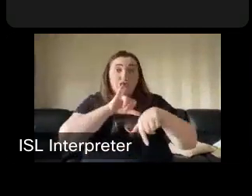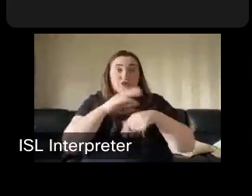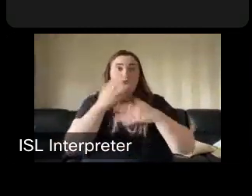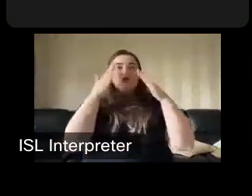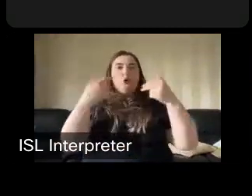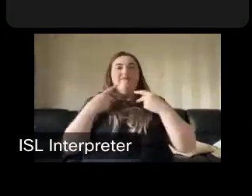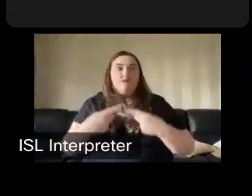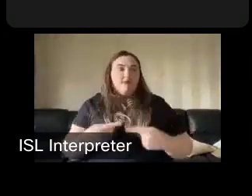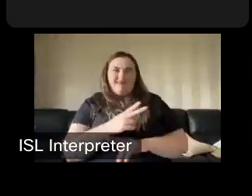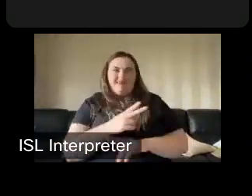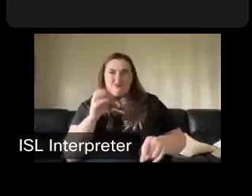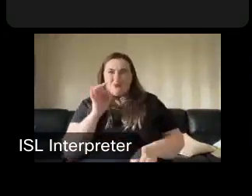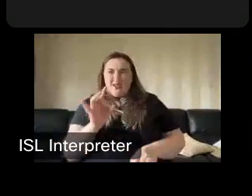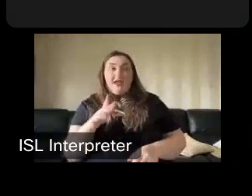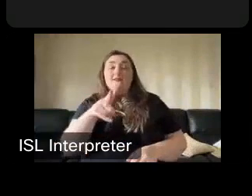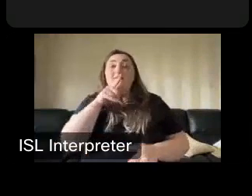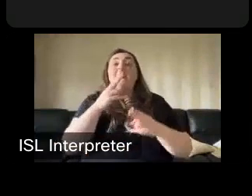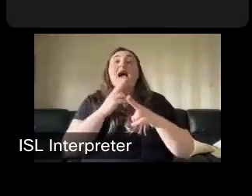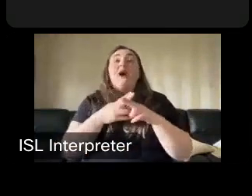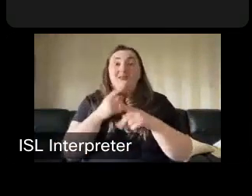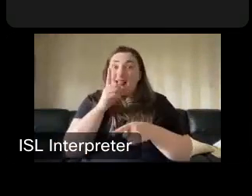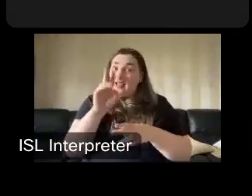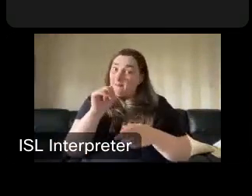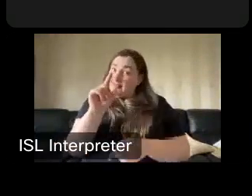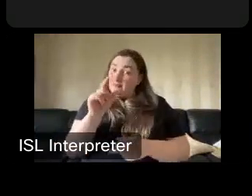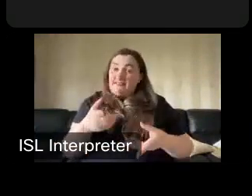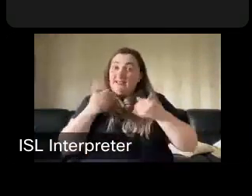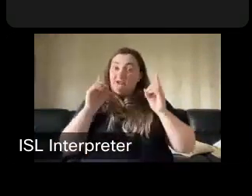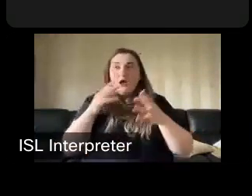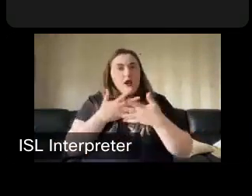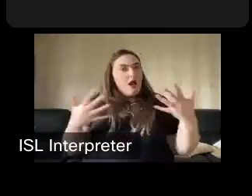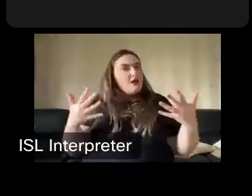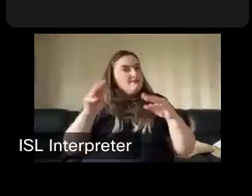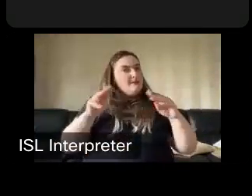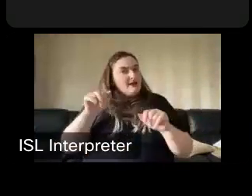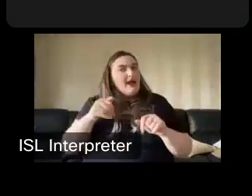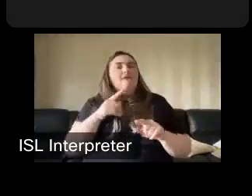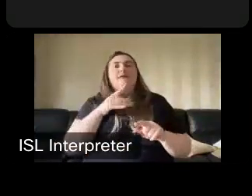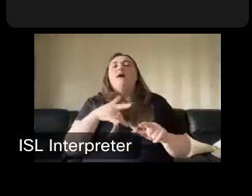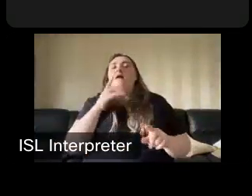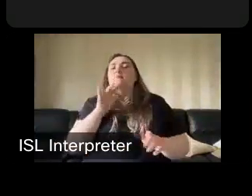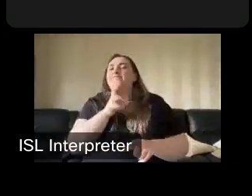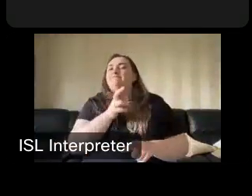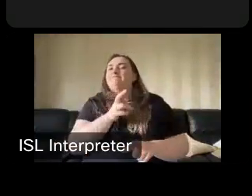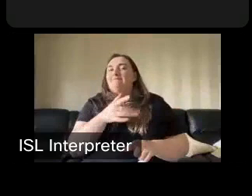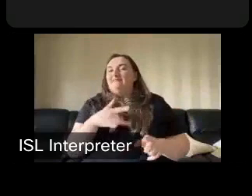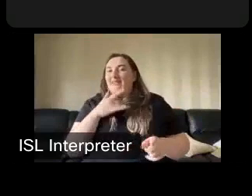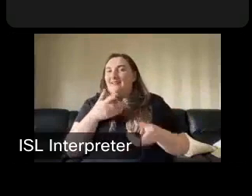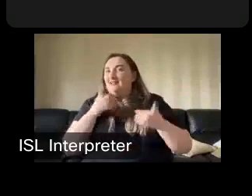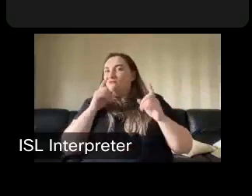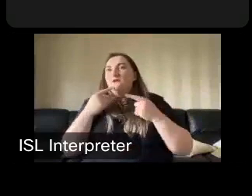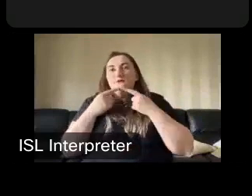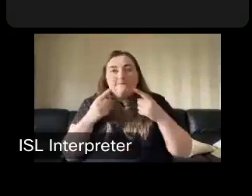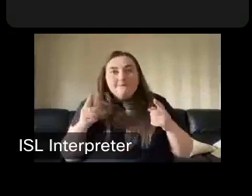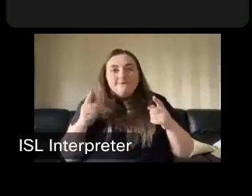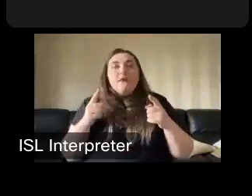not okay. Speaking out is dangerous. I think lots of professions will identify with that. I'm worried about what other people will